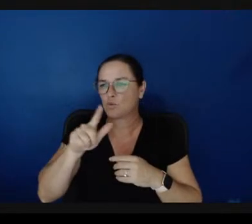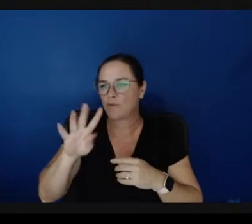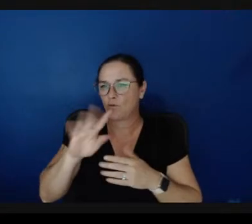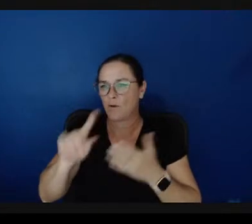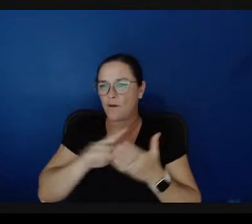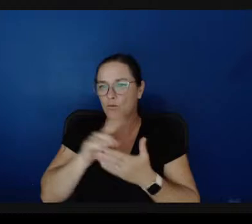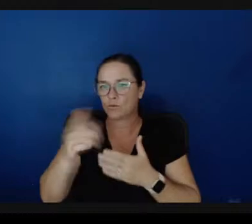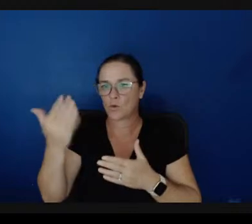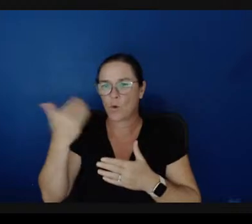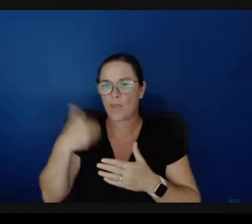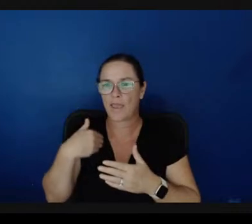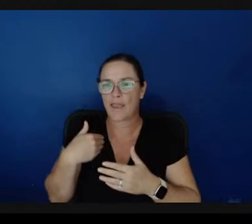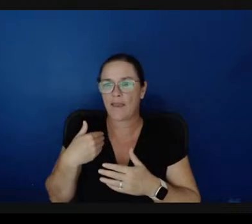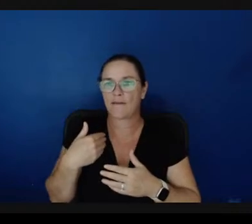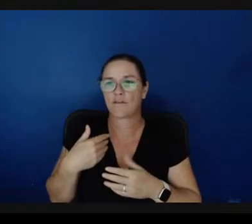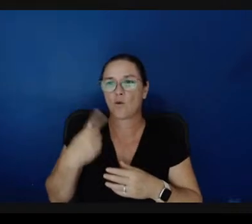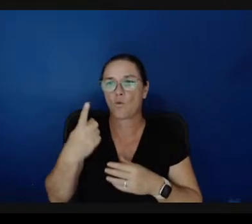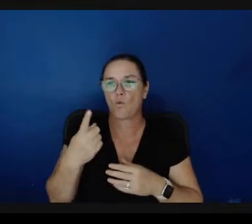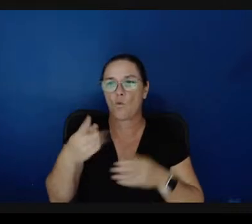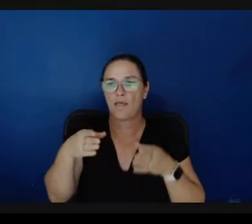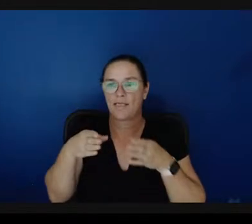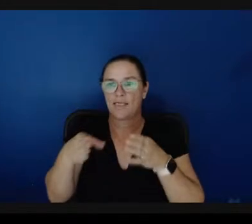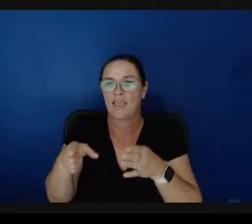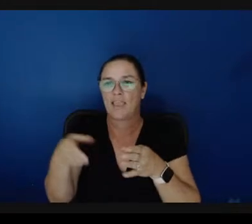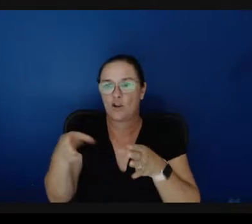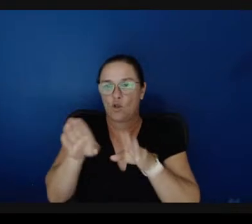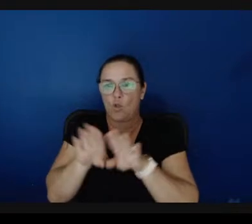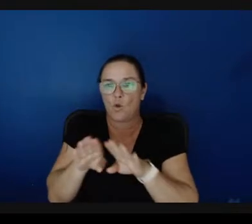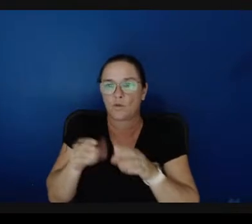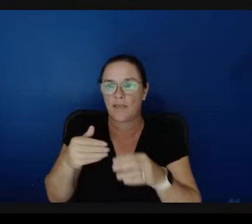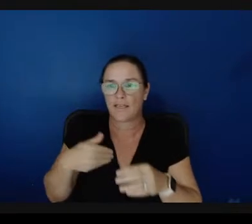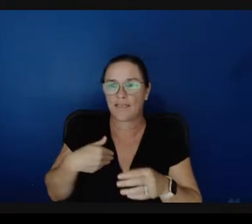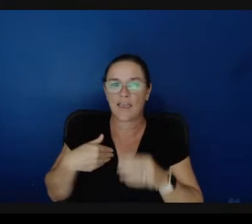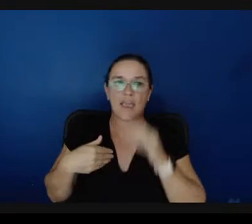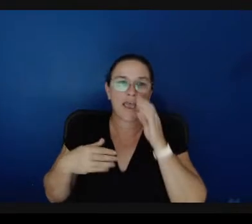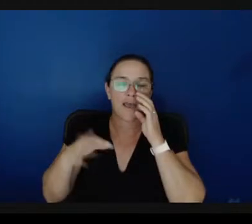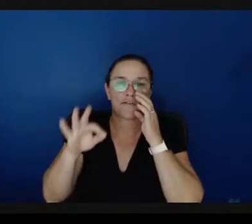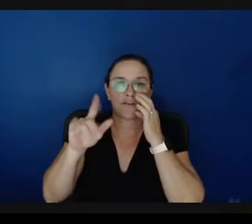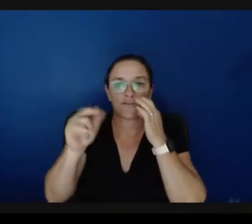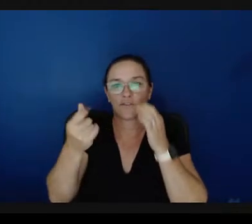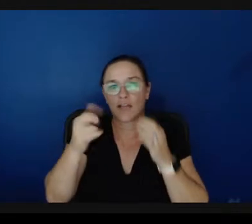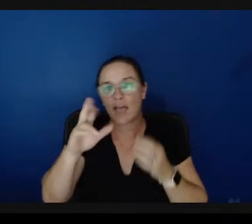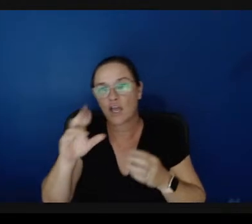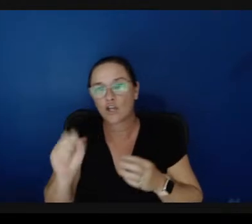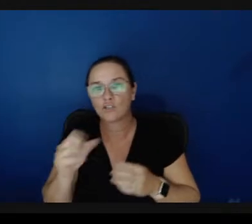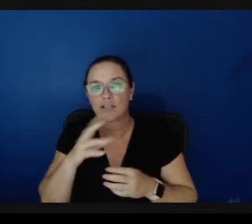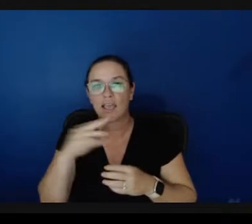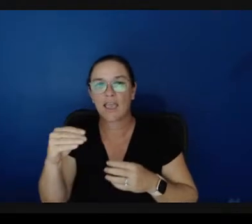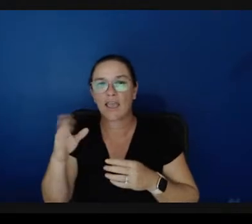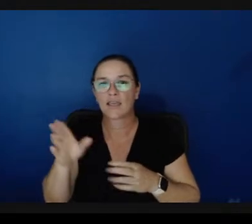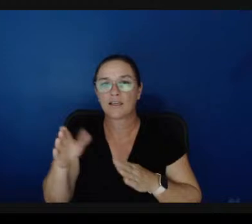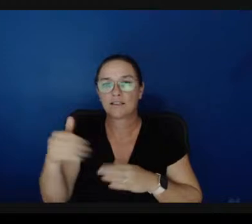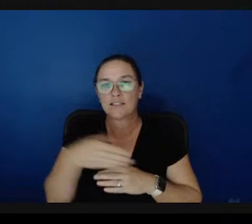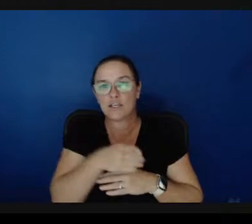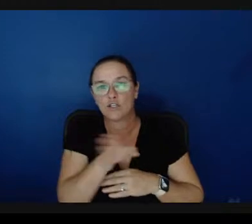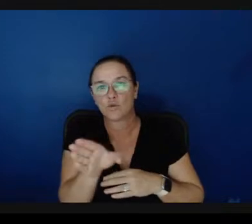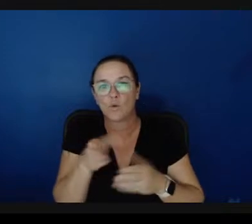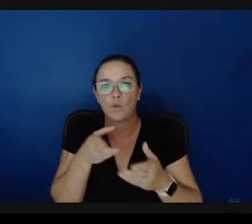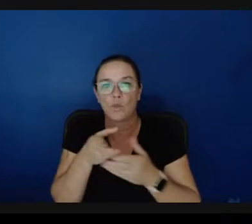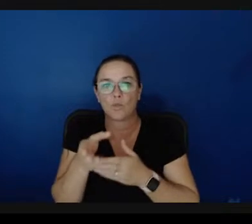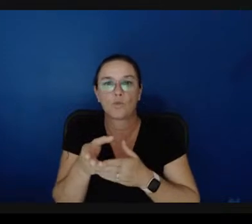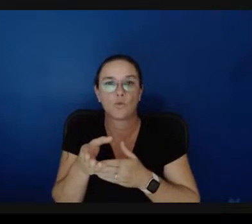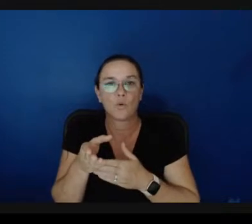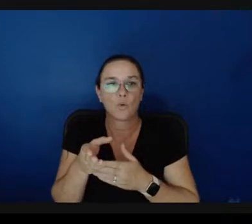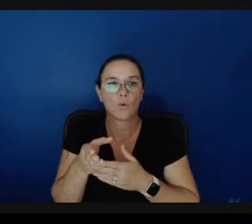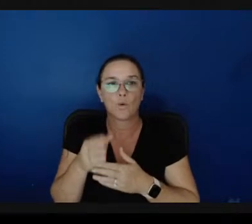single lane closure right after the entrance with traffic flaggers and detour through the park administrative buildings. I haven't been through the